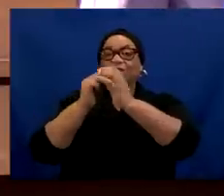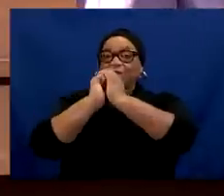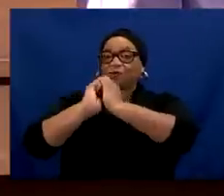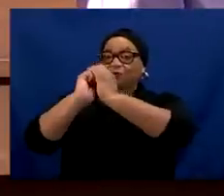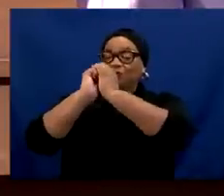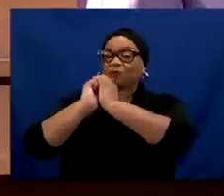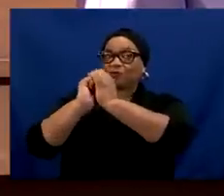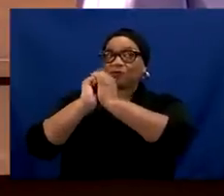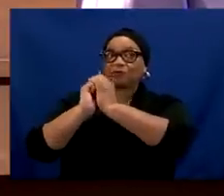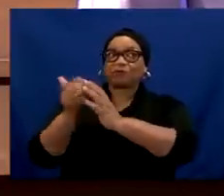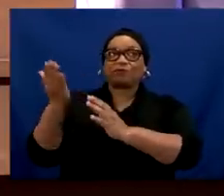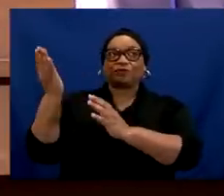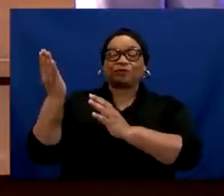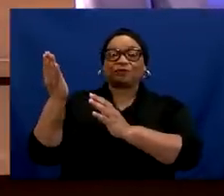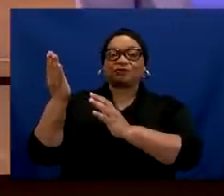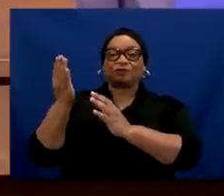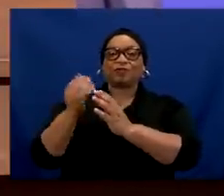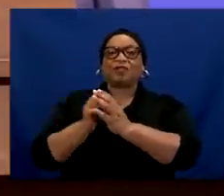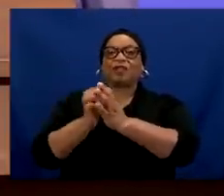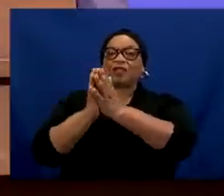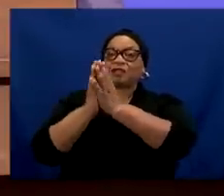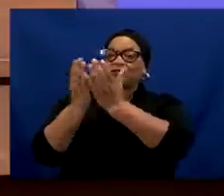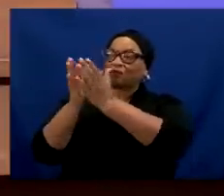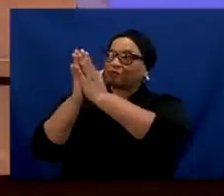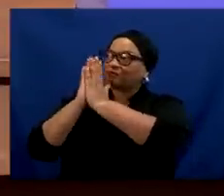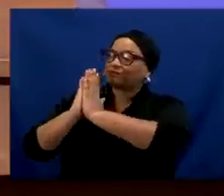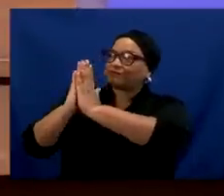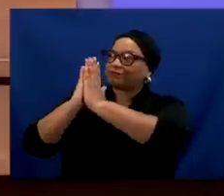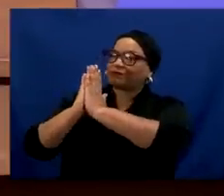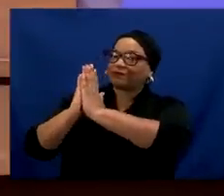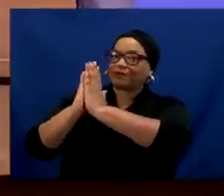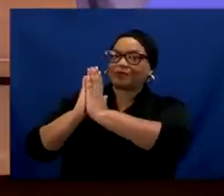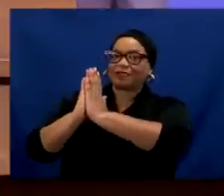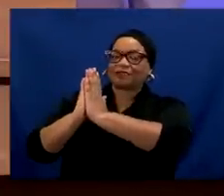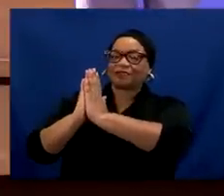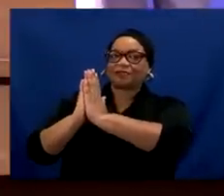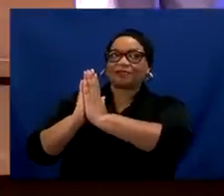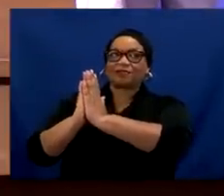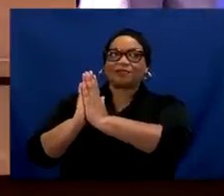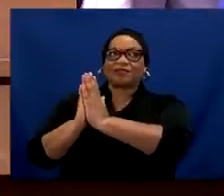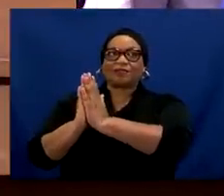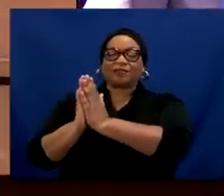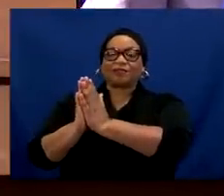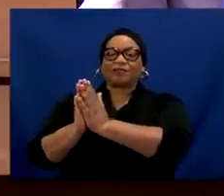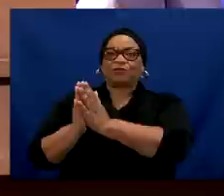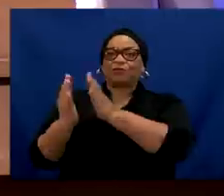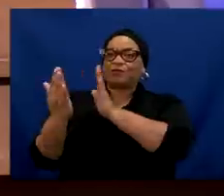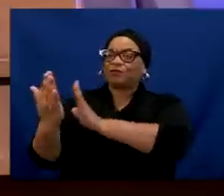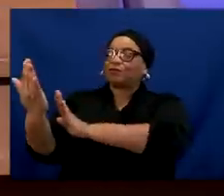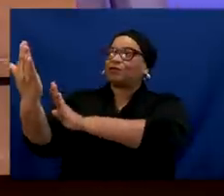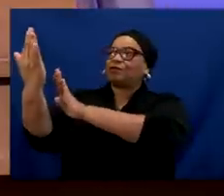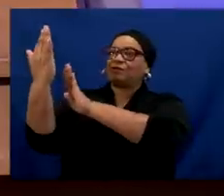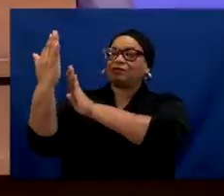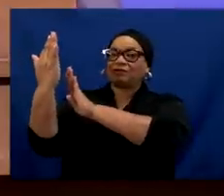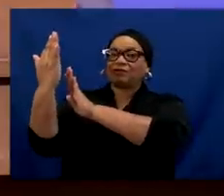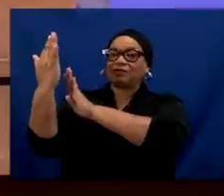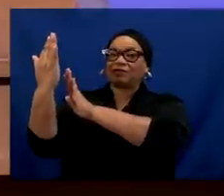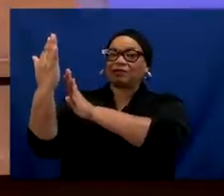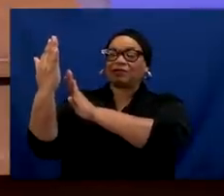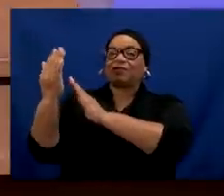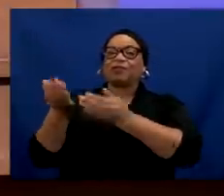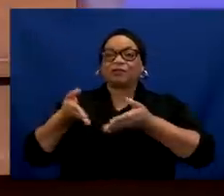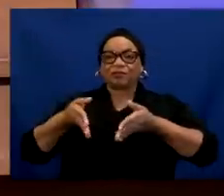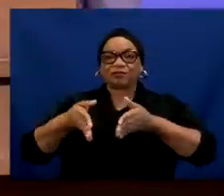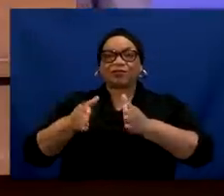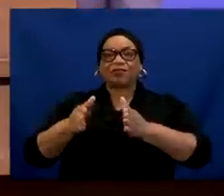but likewise we petition him. And as we come to a God who has allowed us to